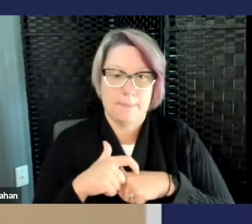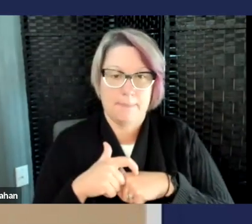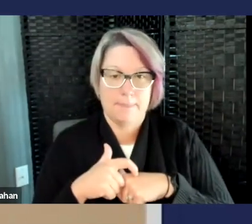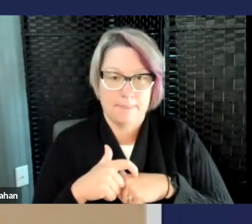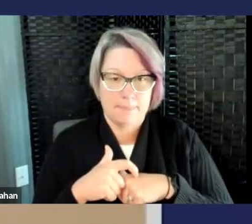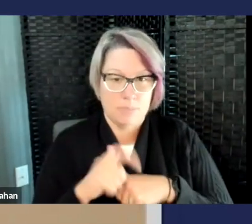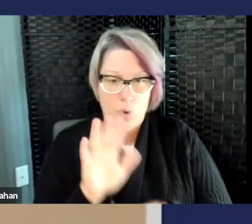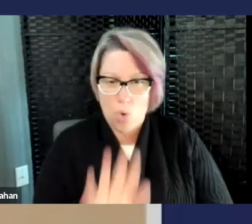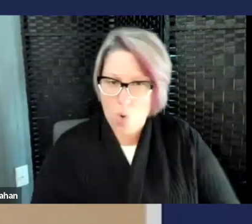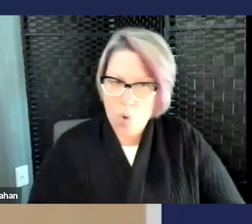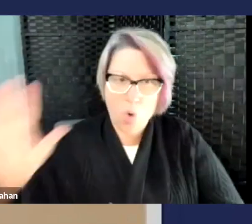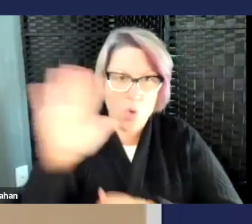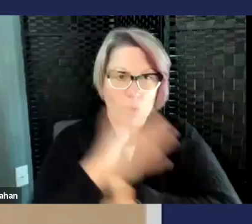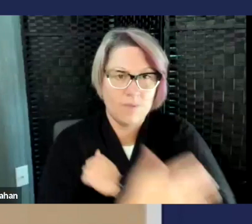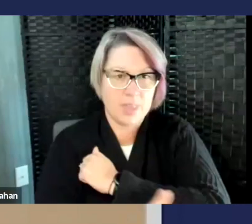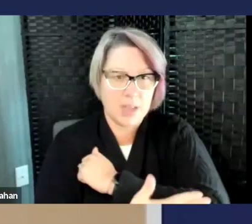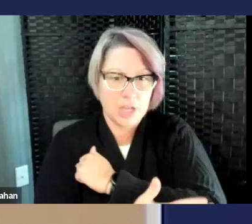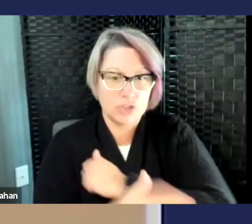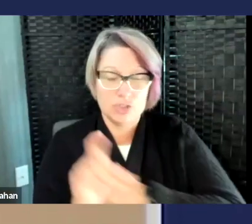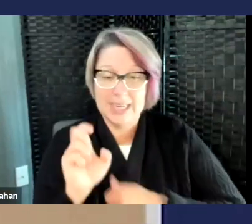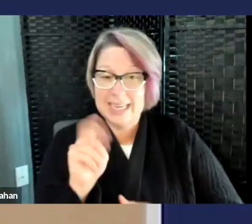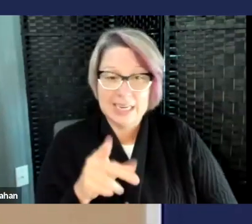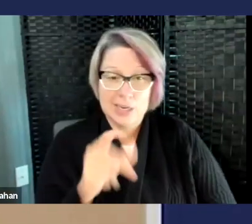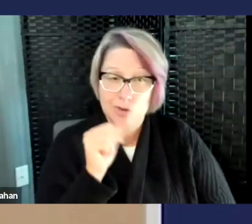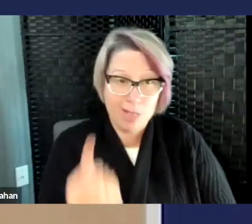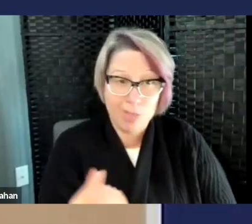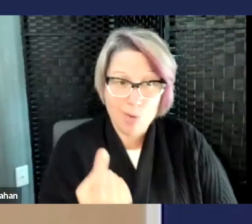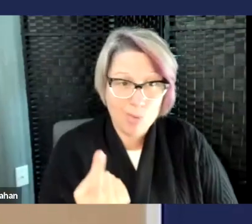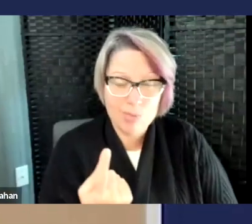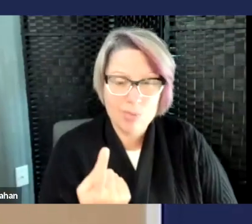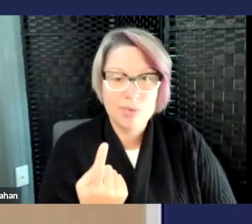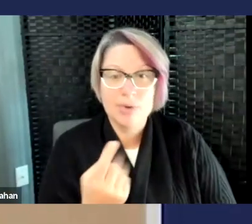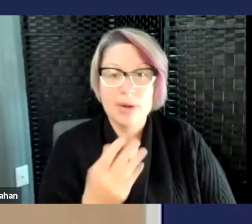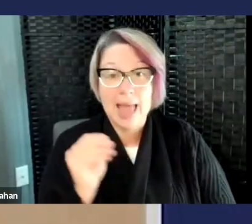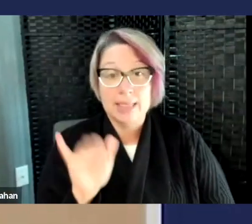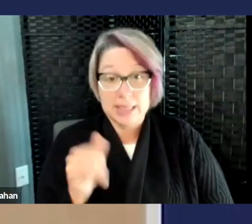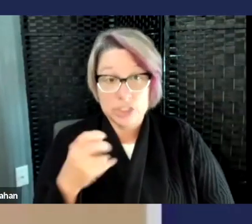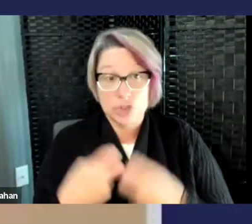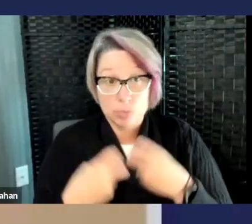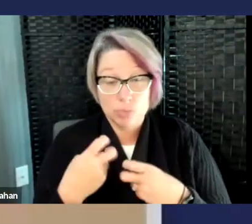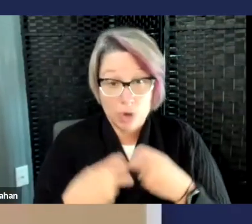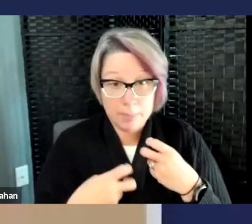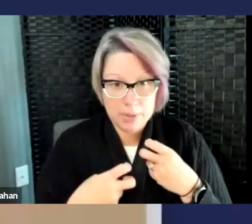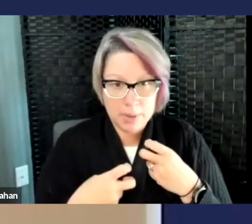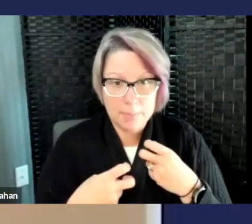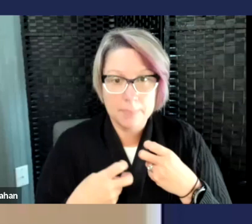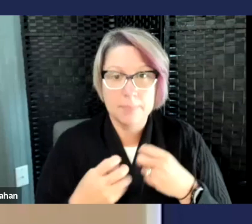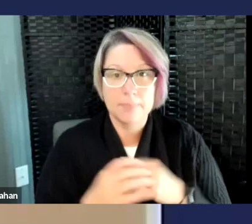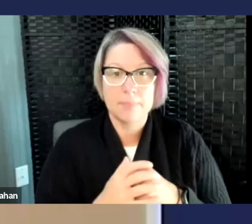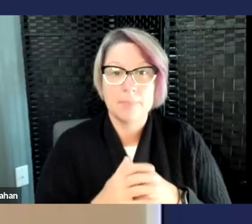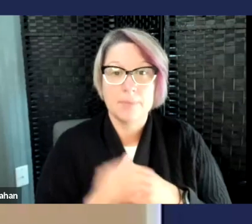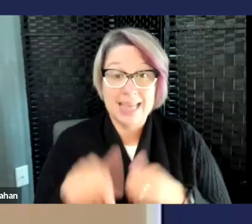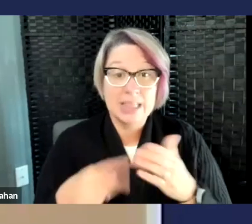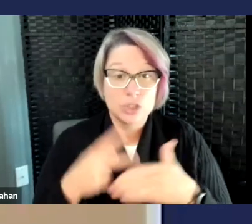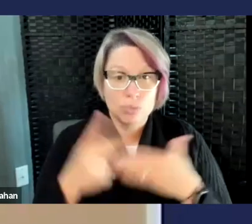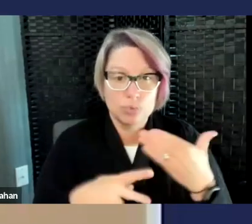all around the country. So Eden, you're not alone. And this is a problem. And I want us to take a minute. I'm actually in this program, we